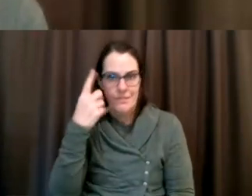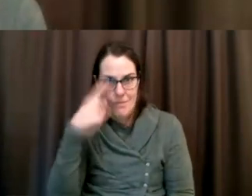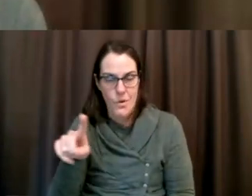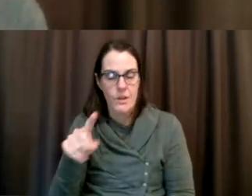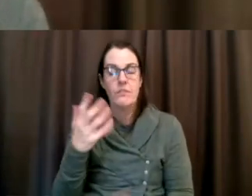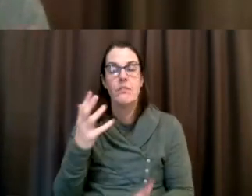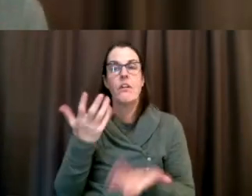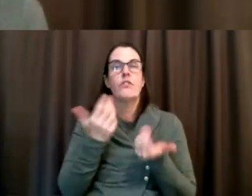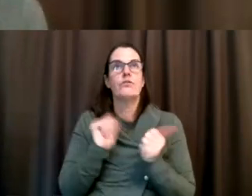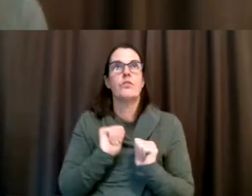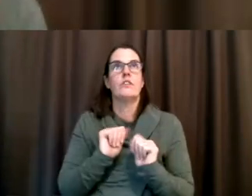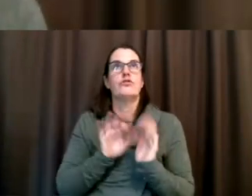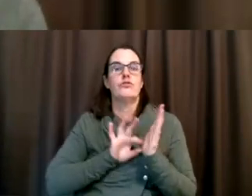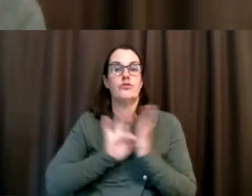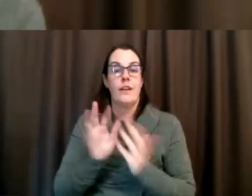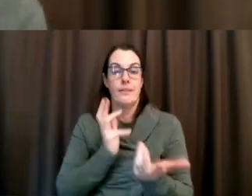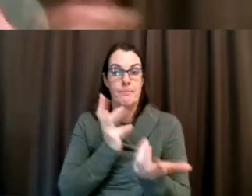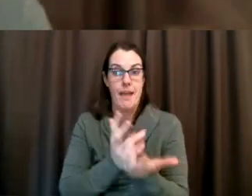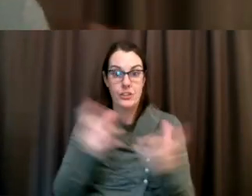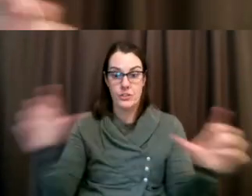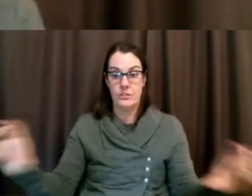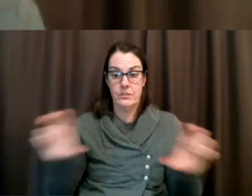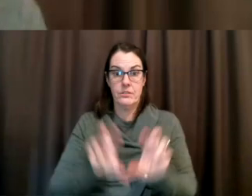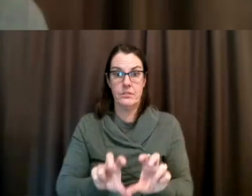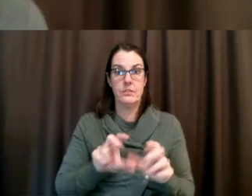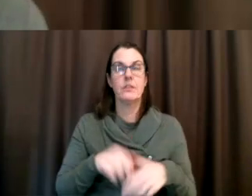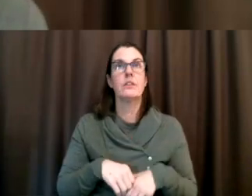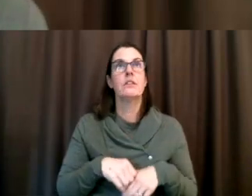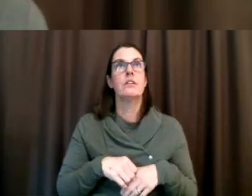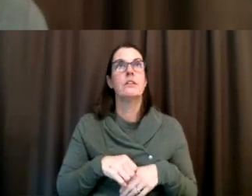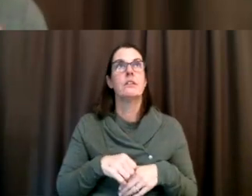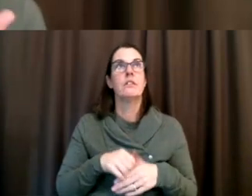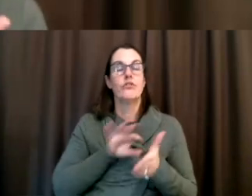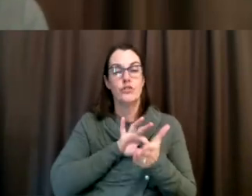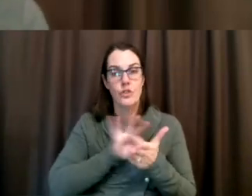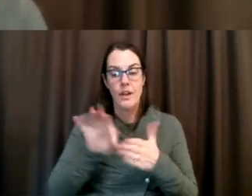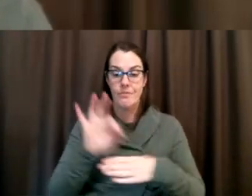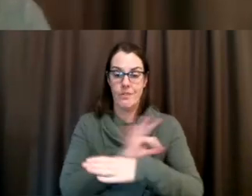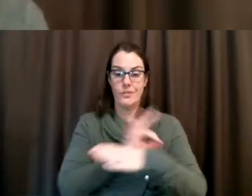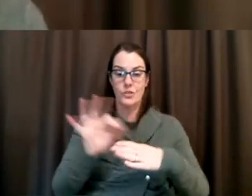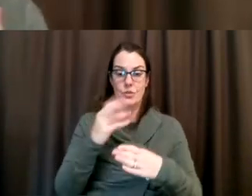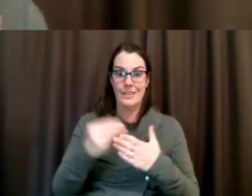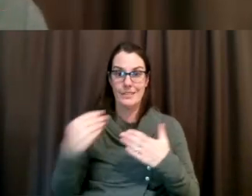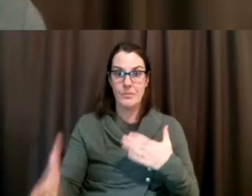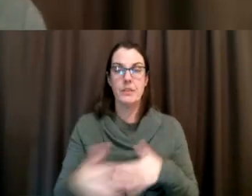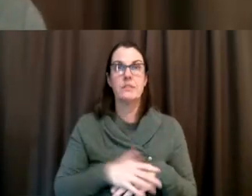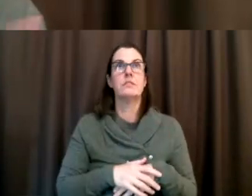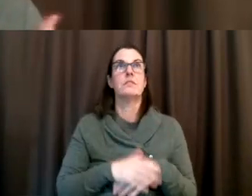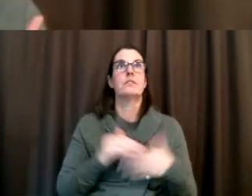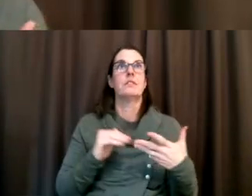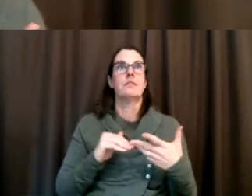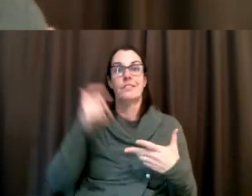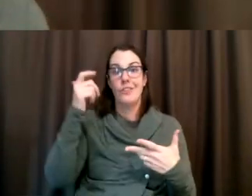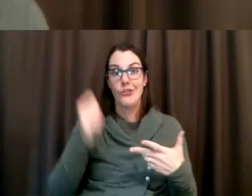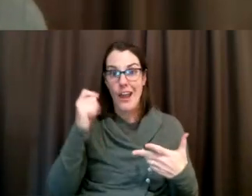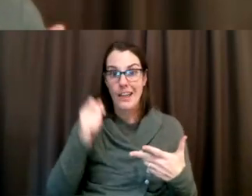trying to track by functional expense allocations? Are you trying to track by grant? All of the above, right? So